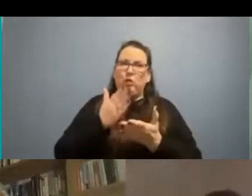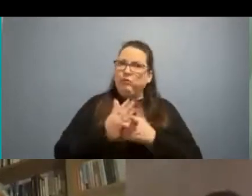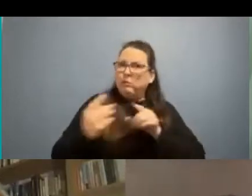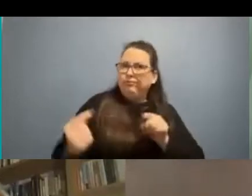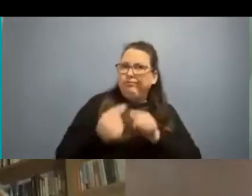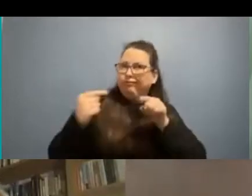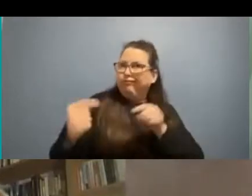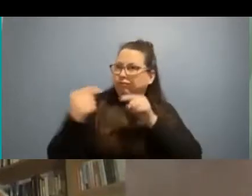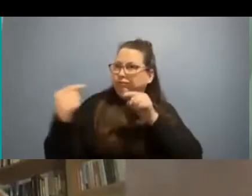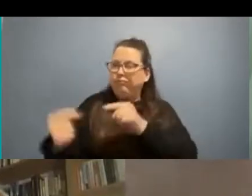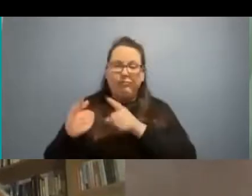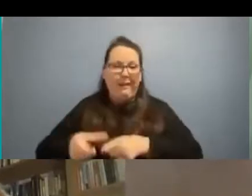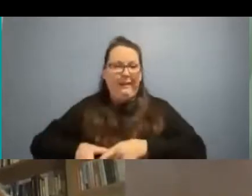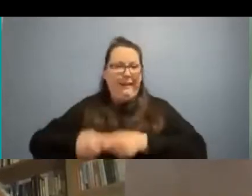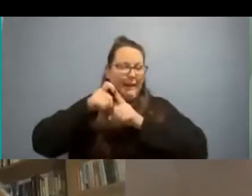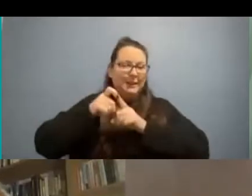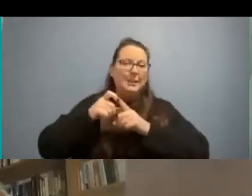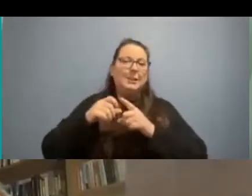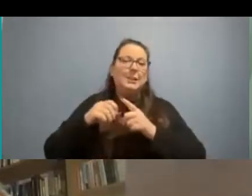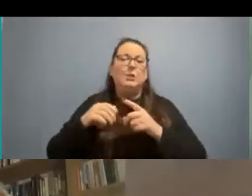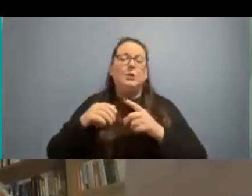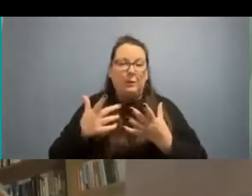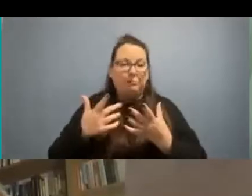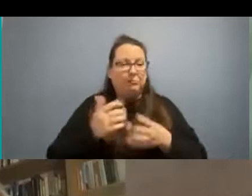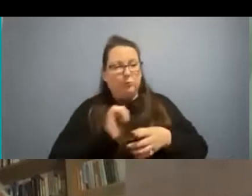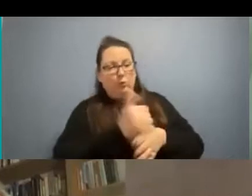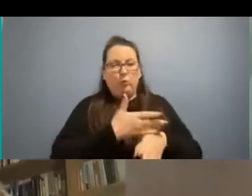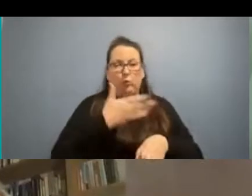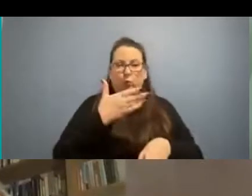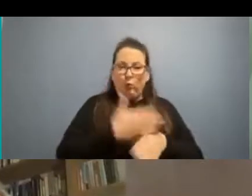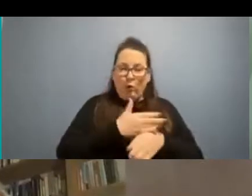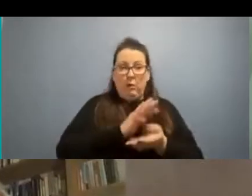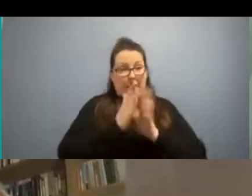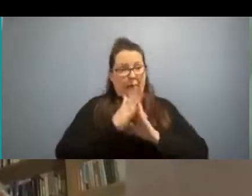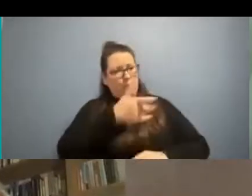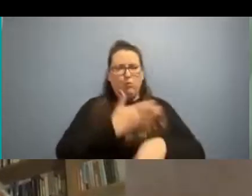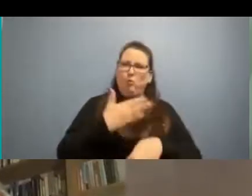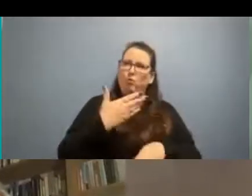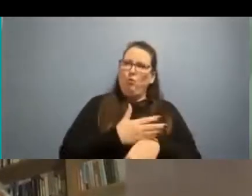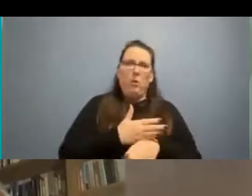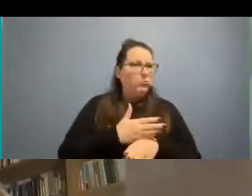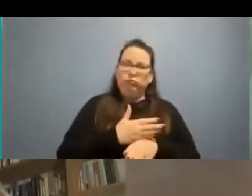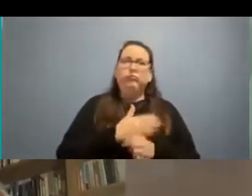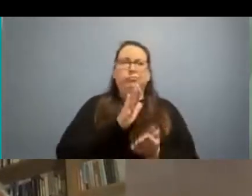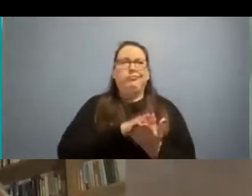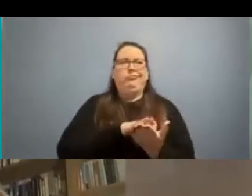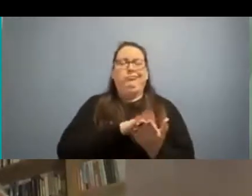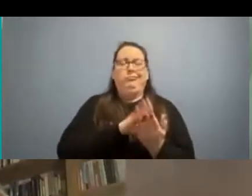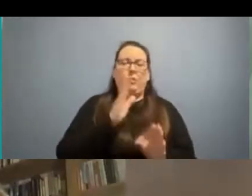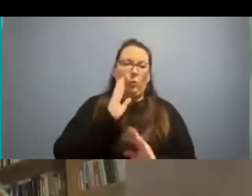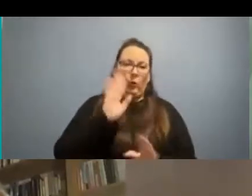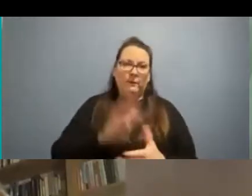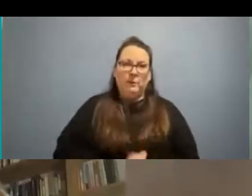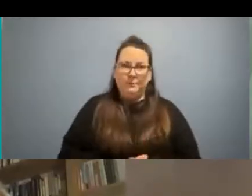time. And I think the work that you've done and the way that all of you've done it has been absolutely invaluable, not